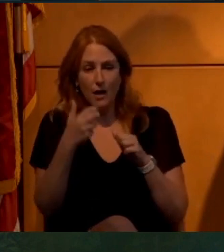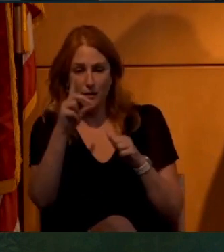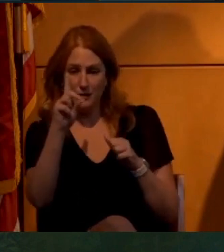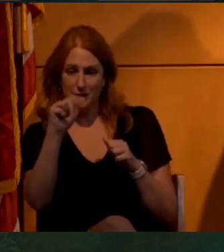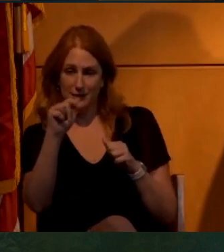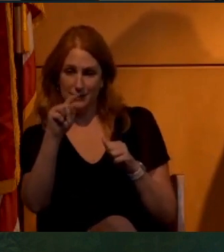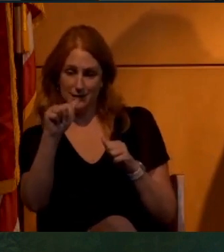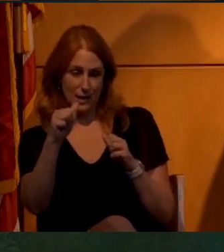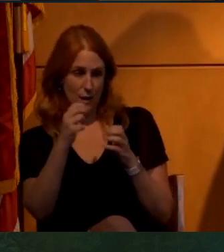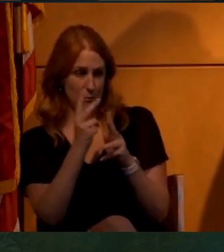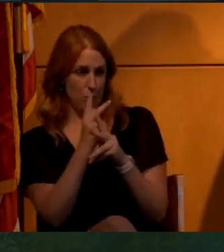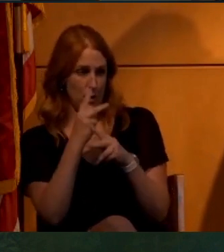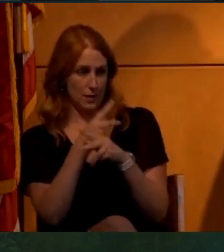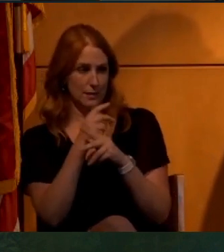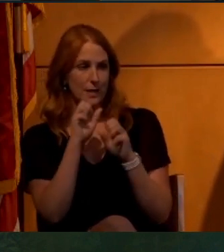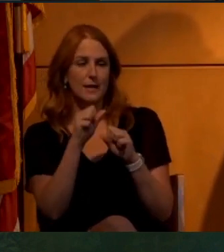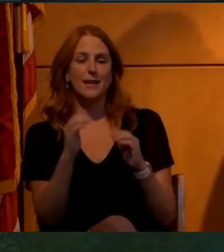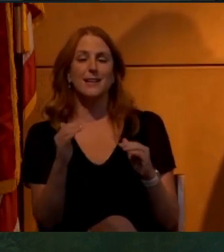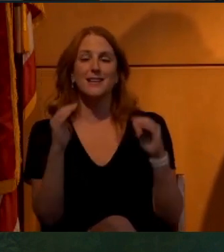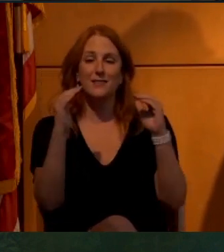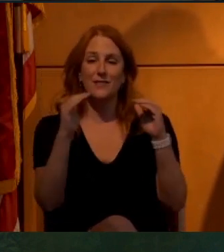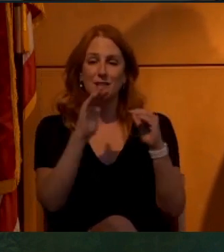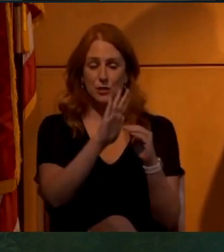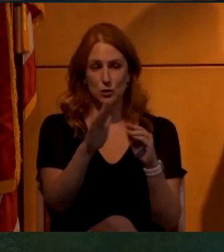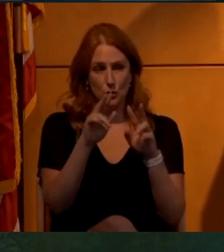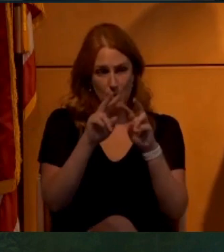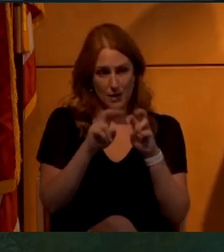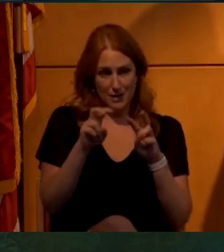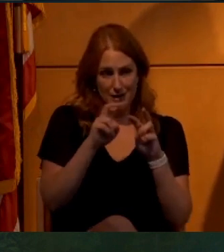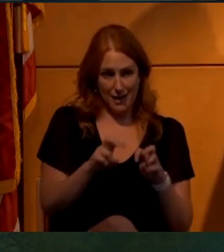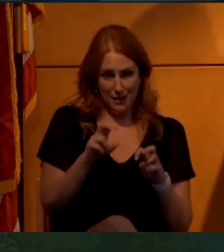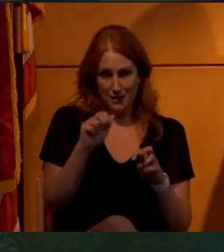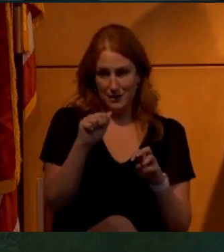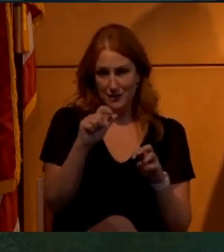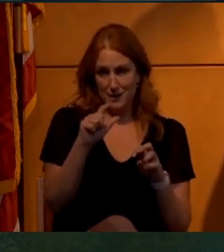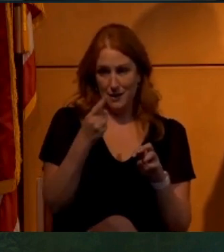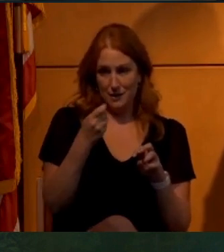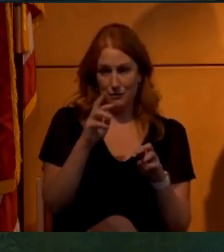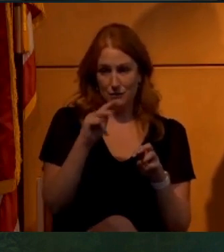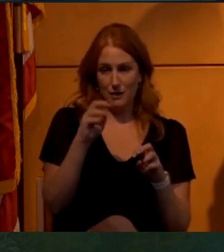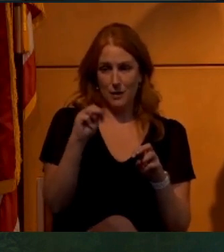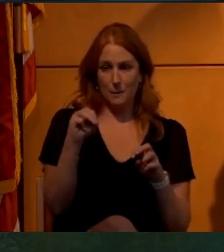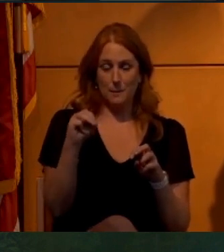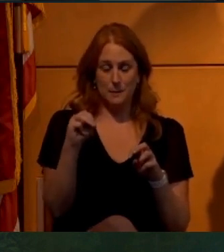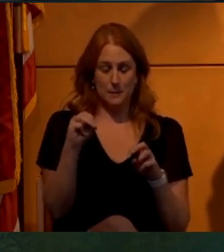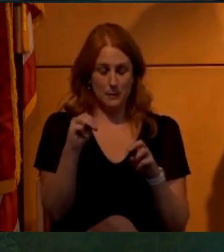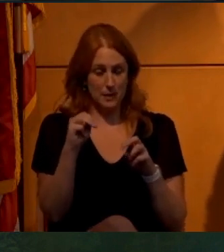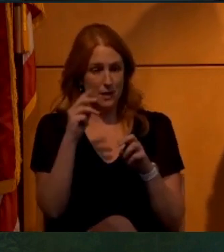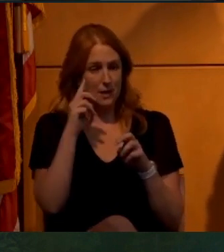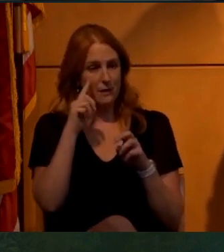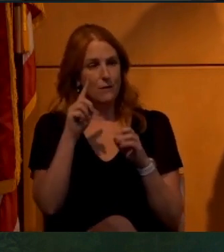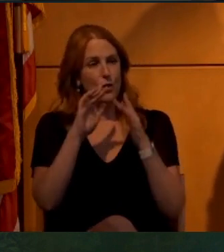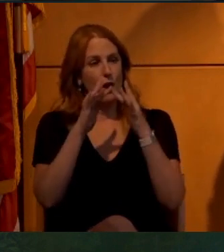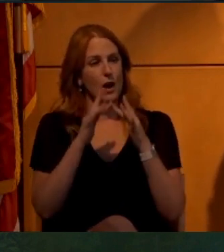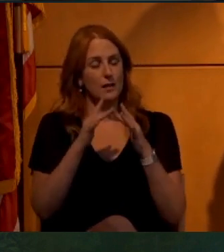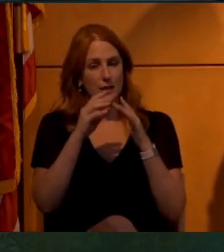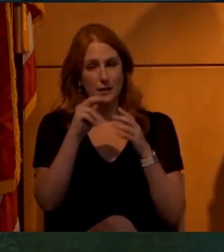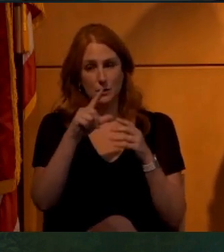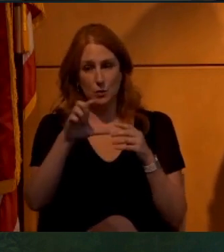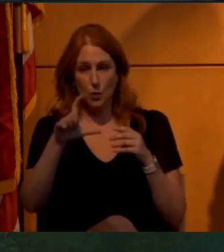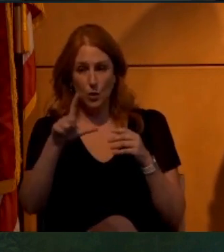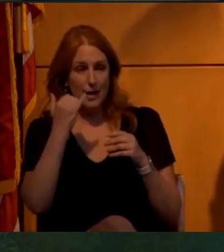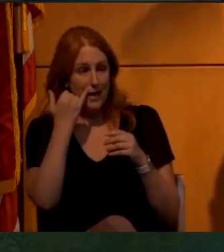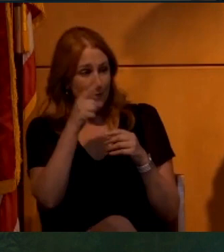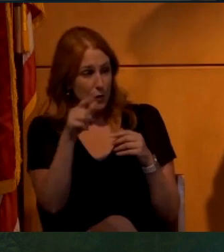excellent means to advance your analysis algorithms into online tools. So if you have an algorithm that you would like to see turned into an